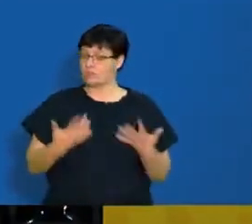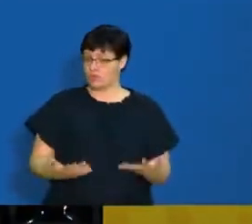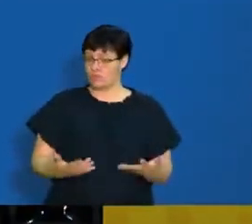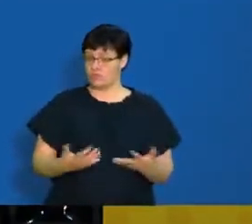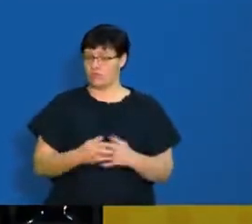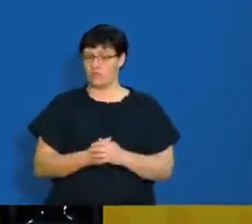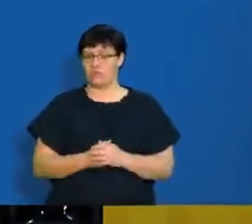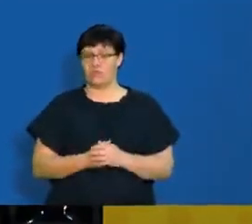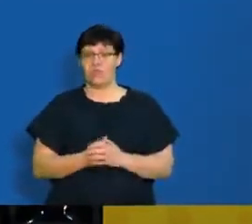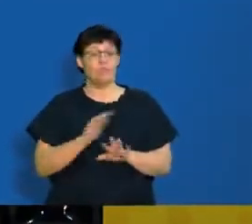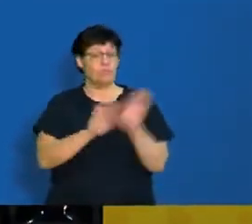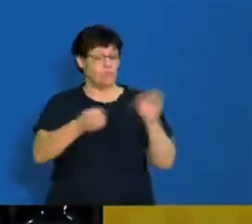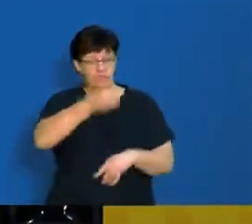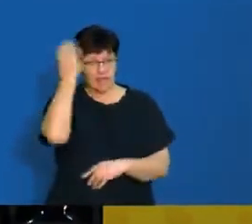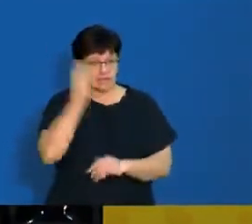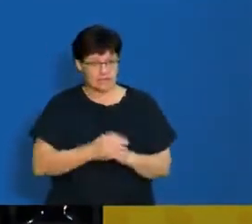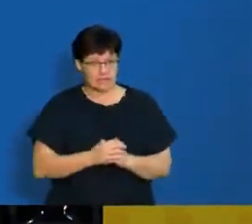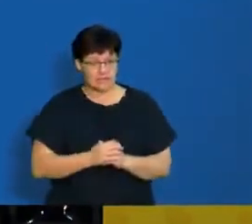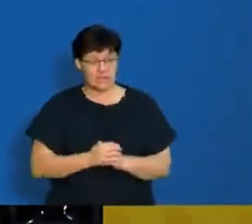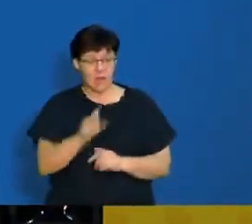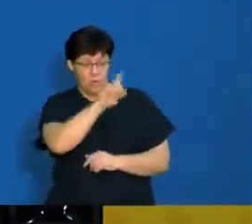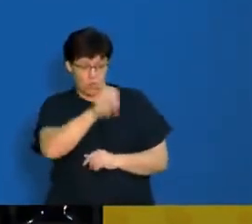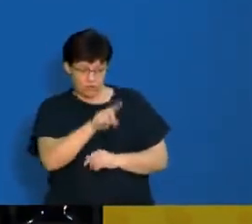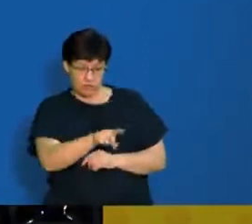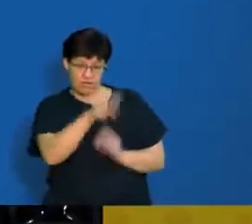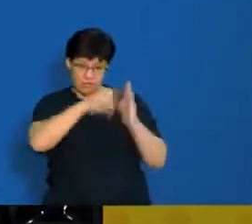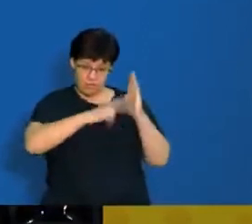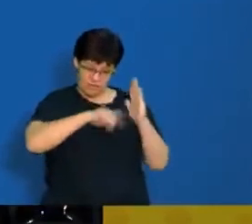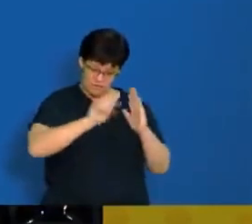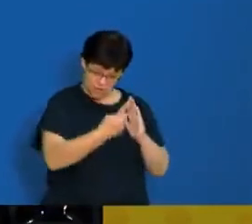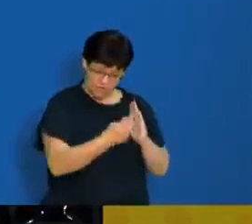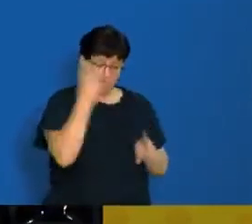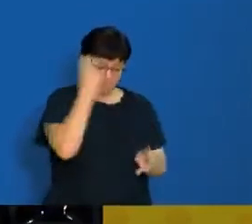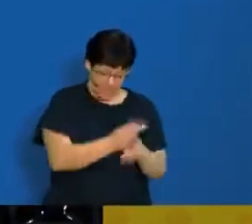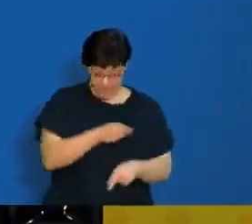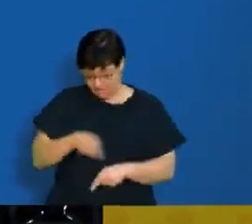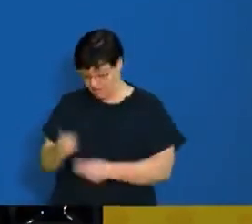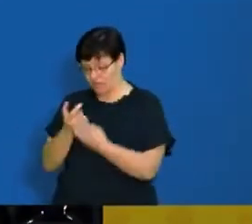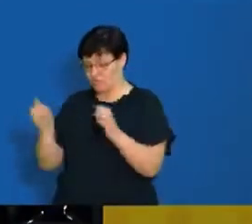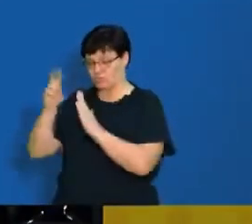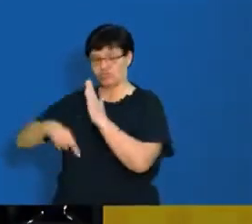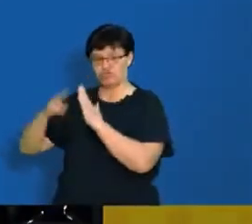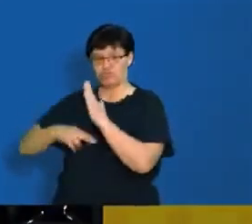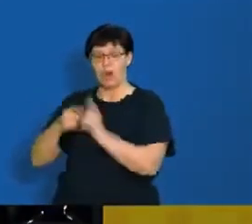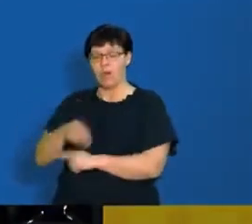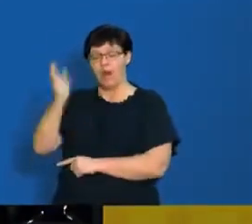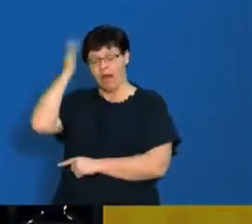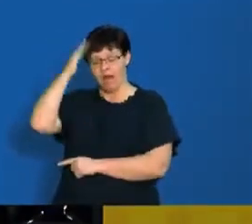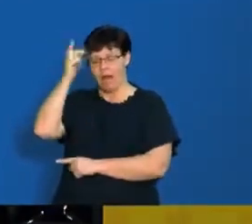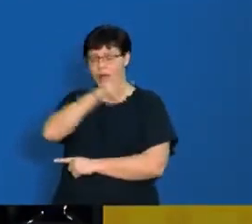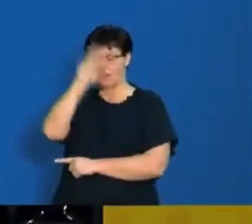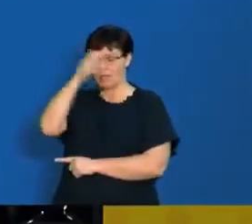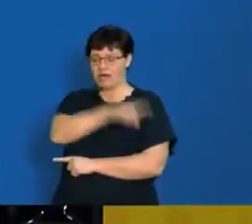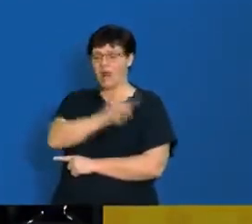guys, don't forget, read the questions first and then go and read the sources, so that when you're reading the